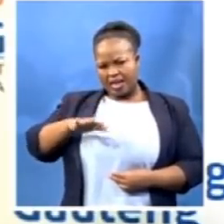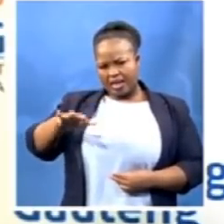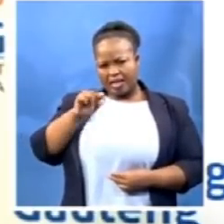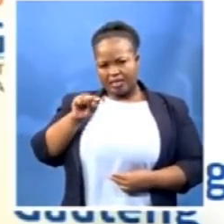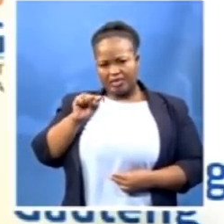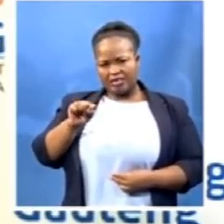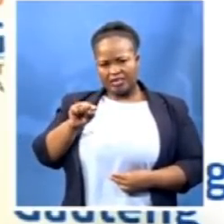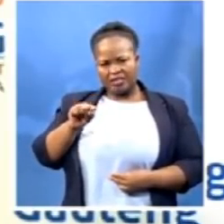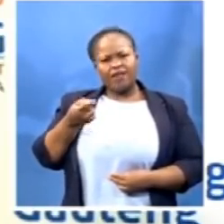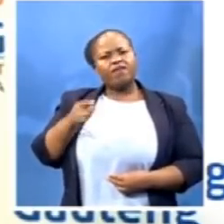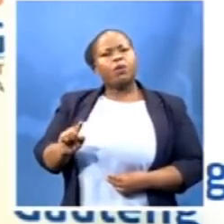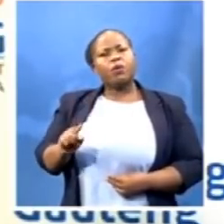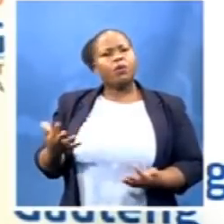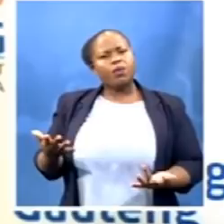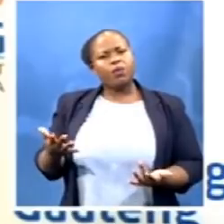to happen on that land?